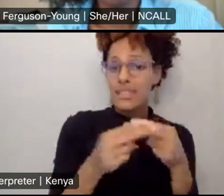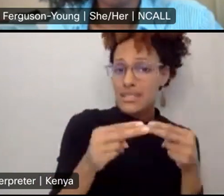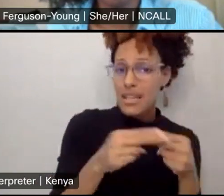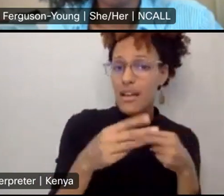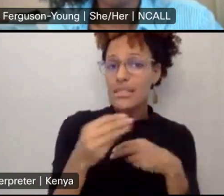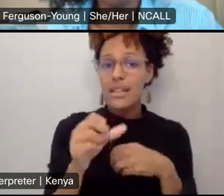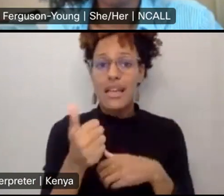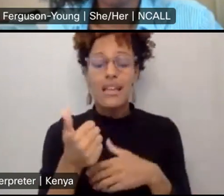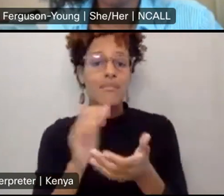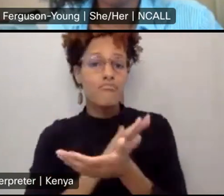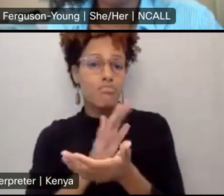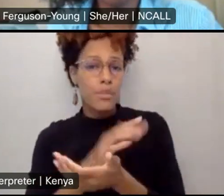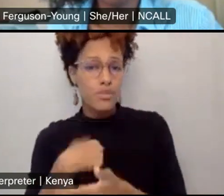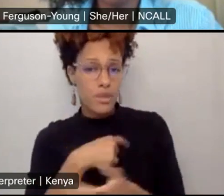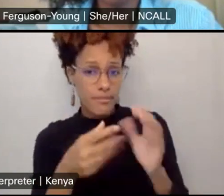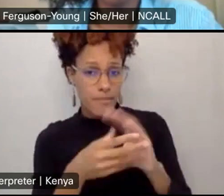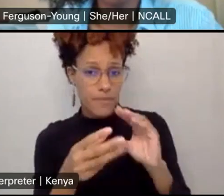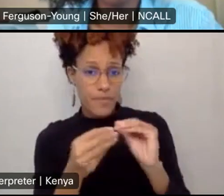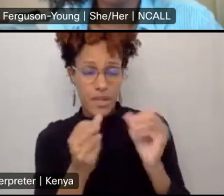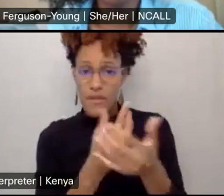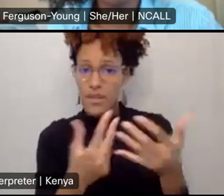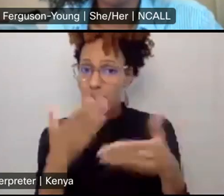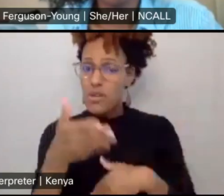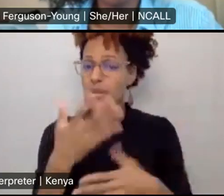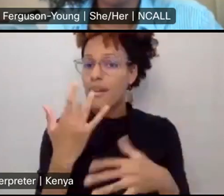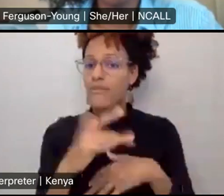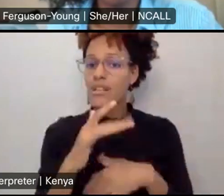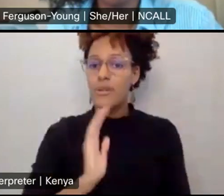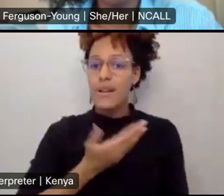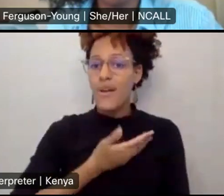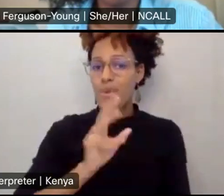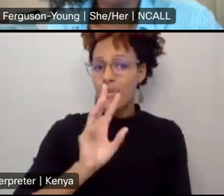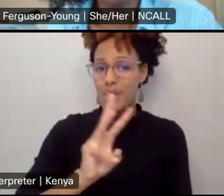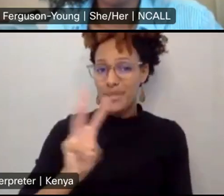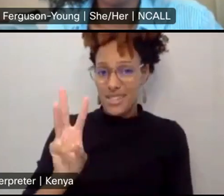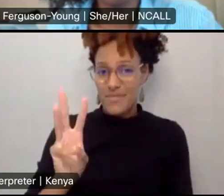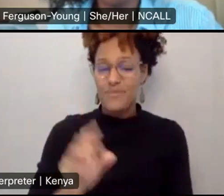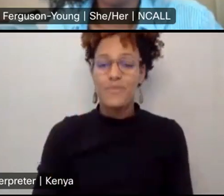that may have been mentioned, all of which will be available on our website.